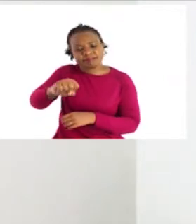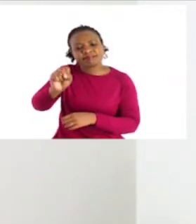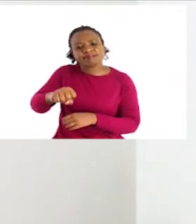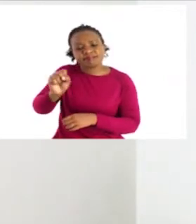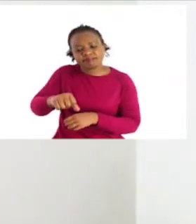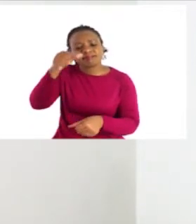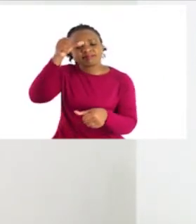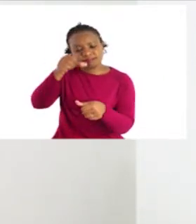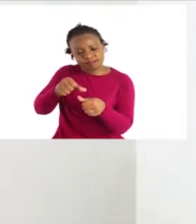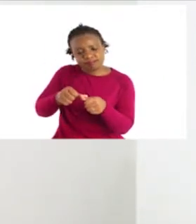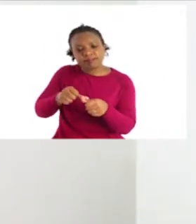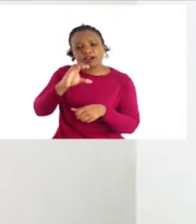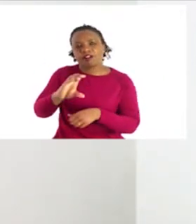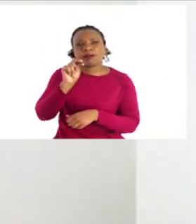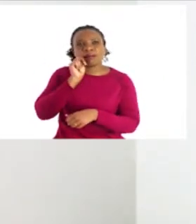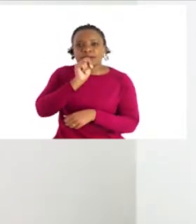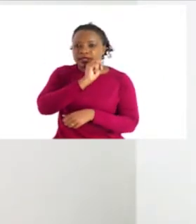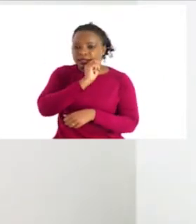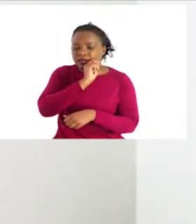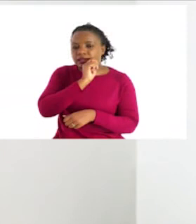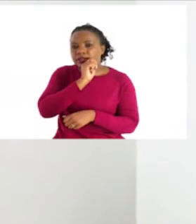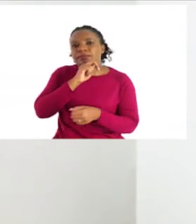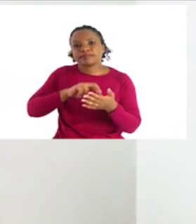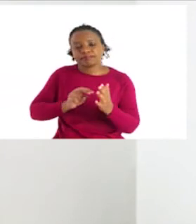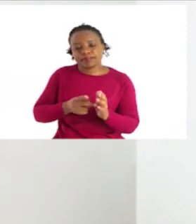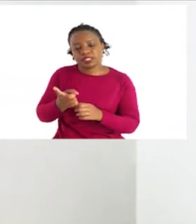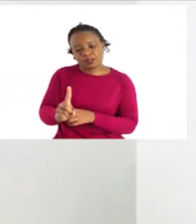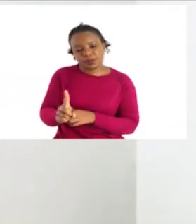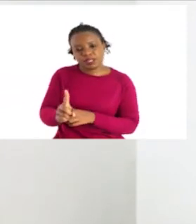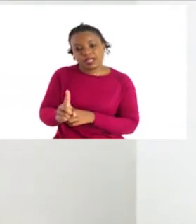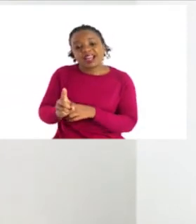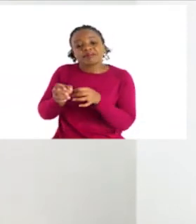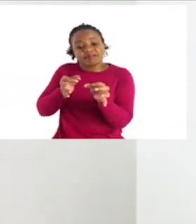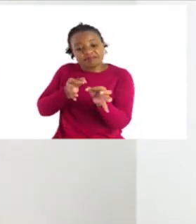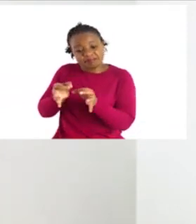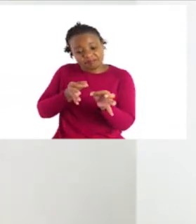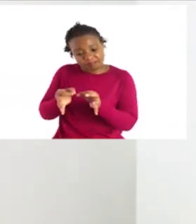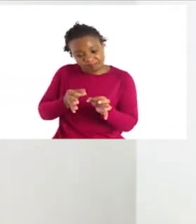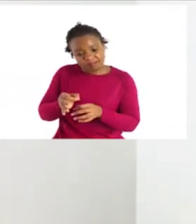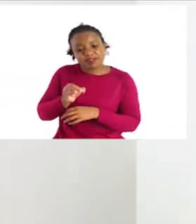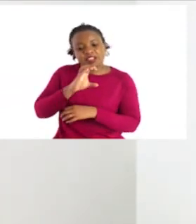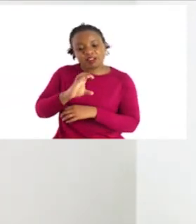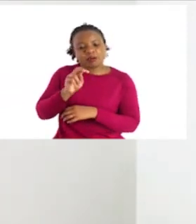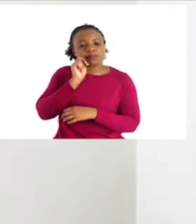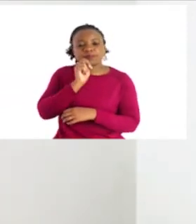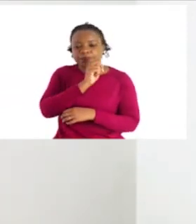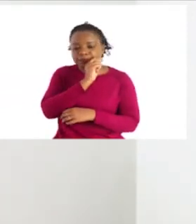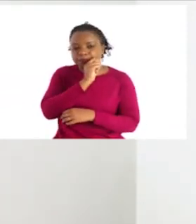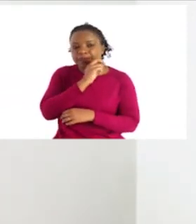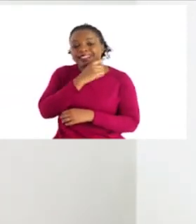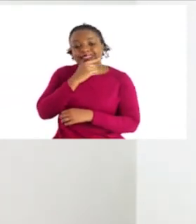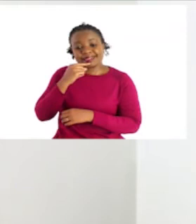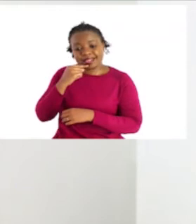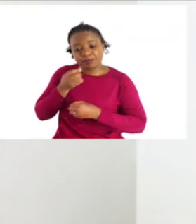a common noun is. So I'm going to explain what a common noun is. A common noun are names that